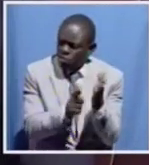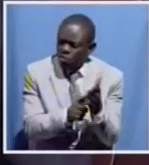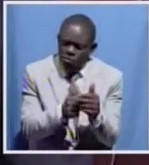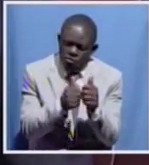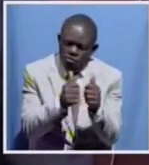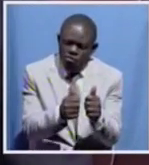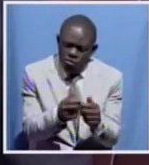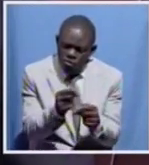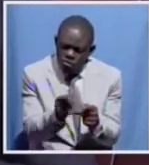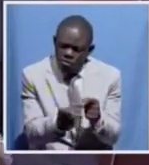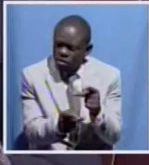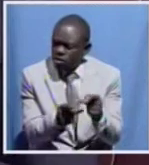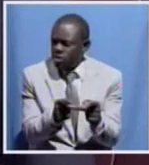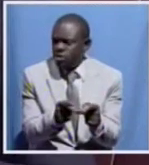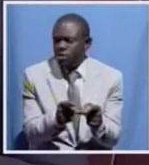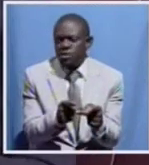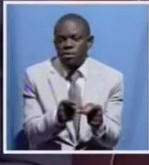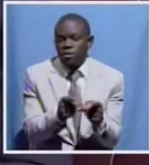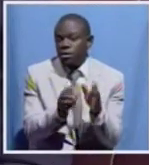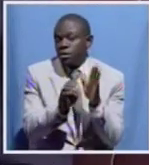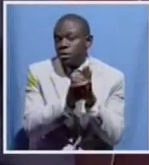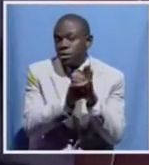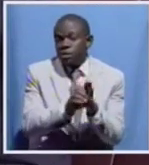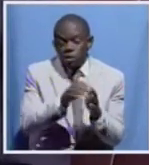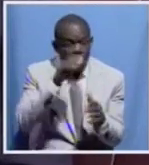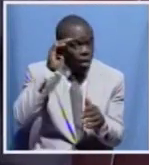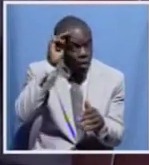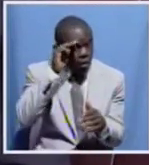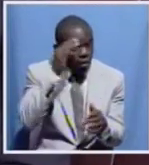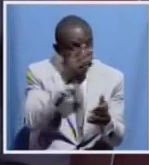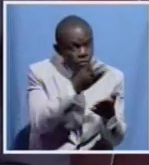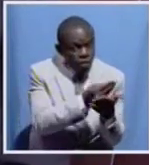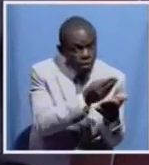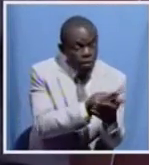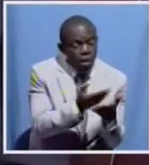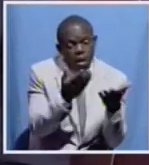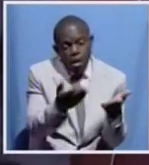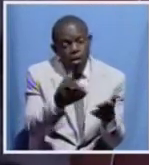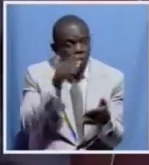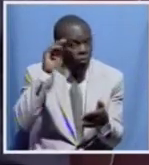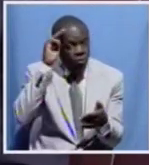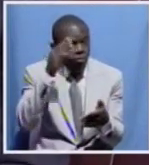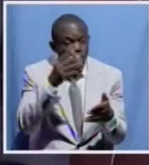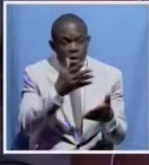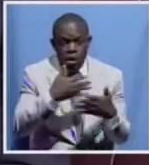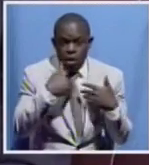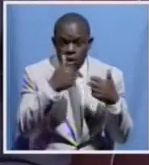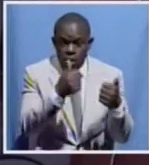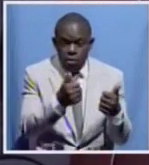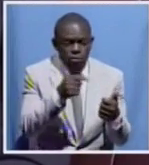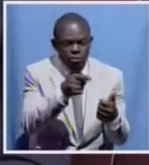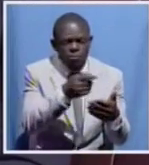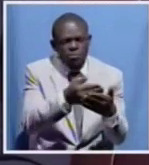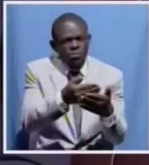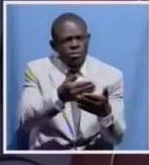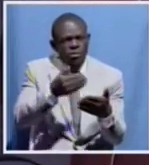have to sign an MOU as a Ministry of Health or as a Ministry of Finance, it still has to go through the Auditor General's office, and